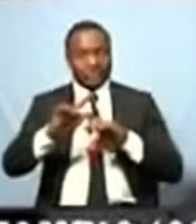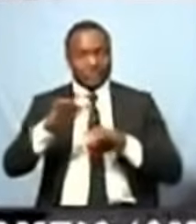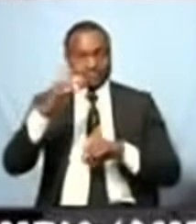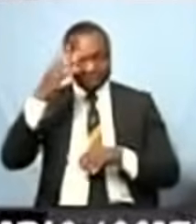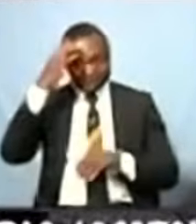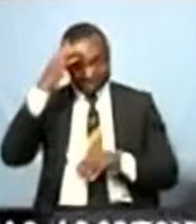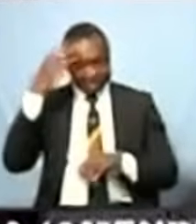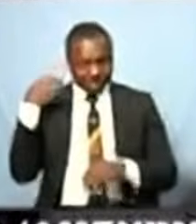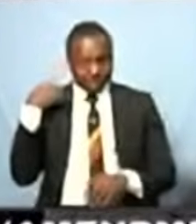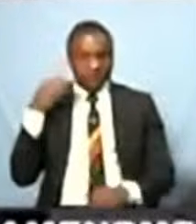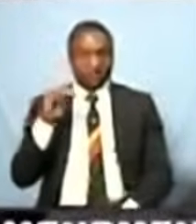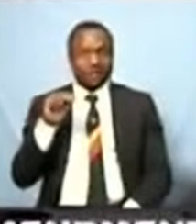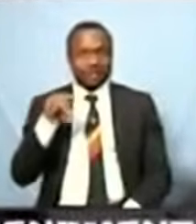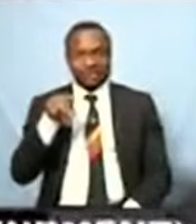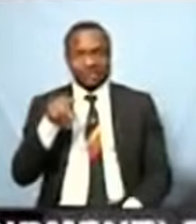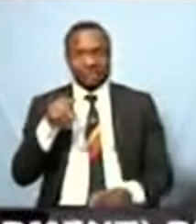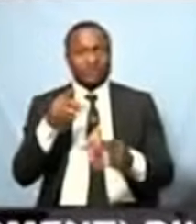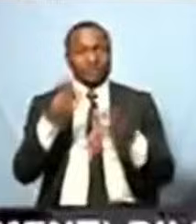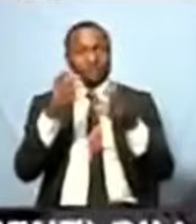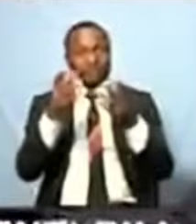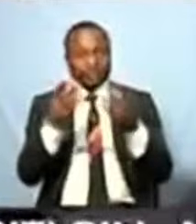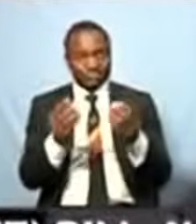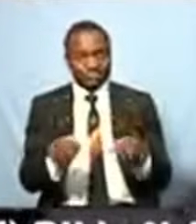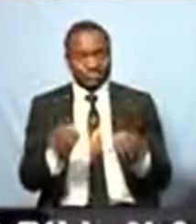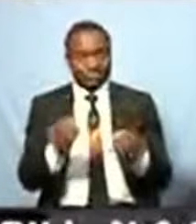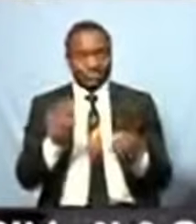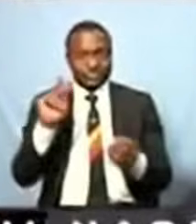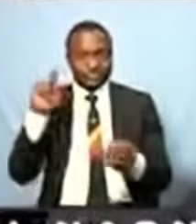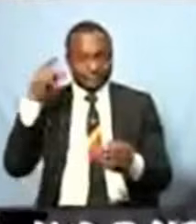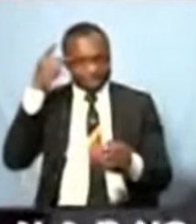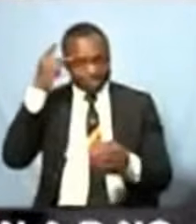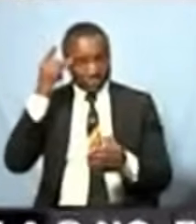as Member of Parliament and dissolution of a political party respectively.